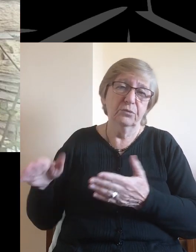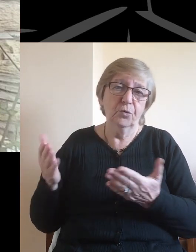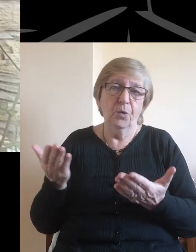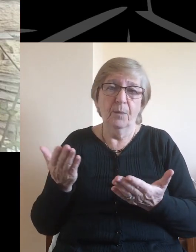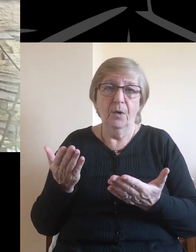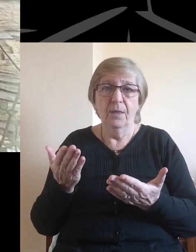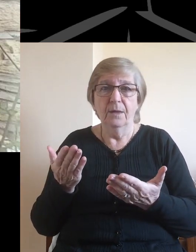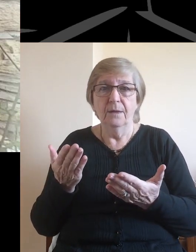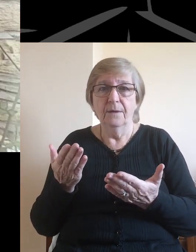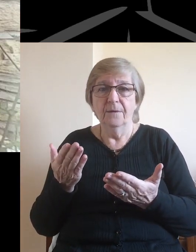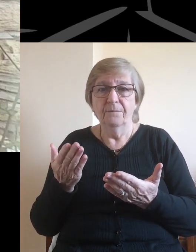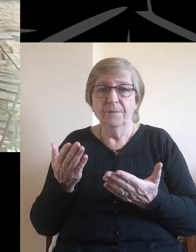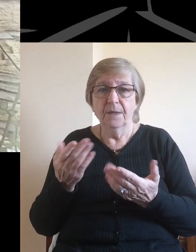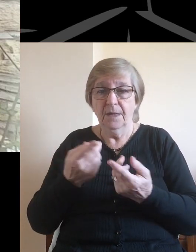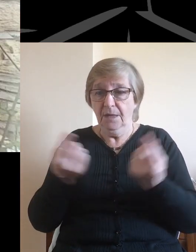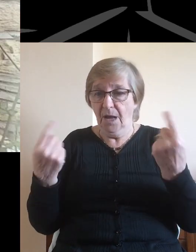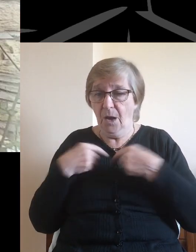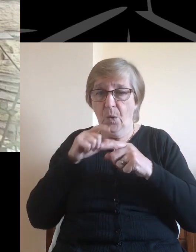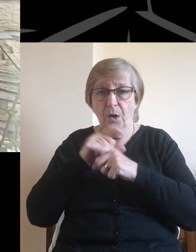done.